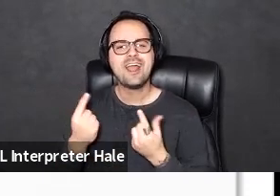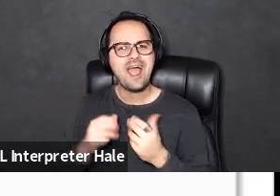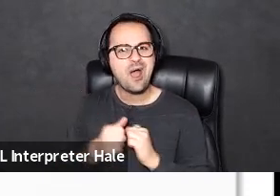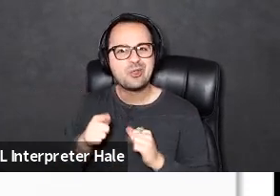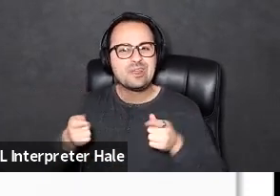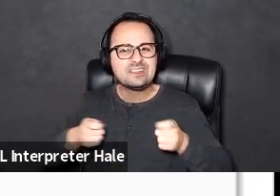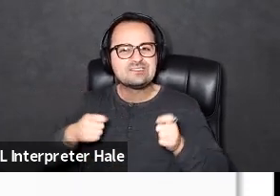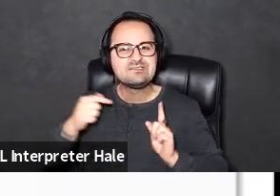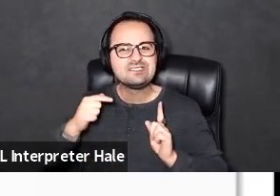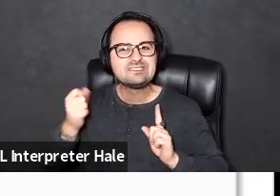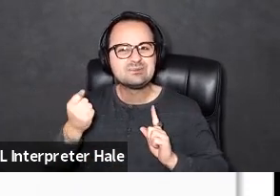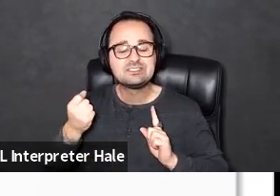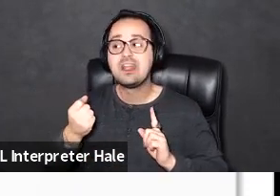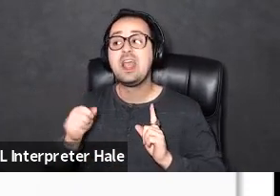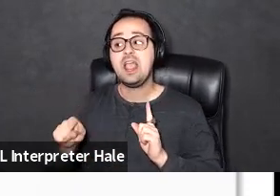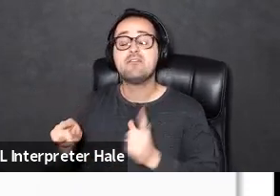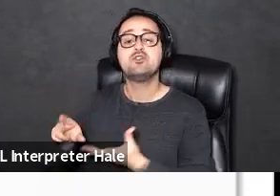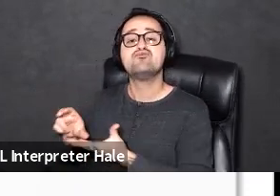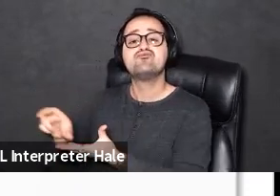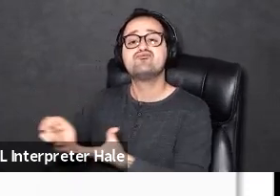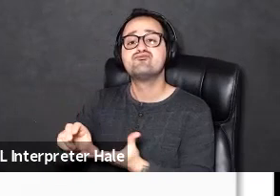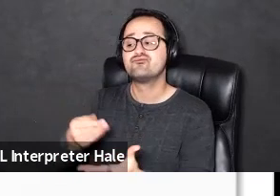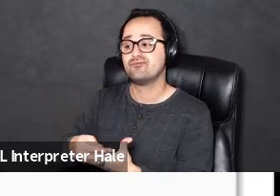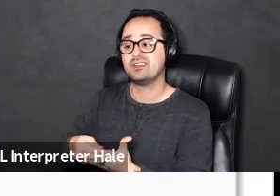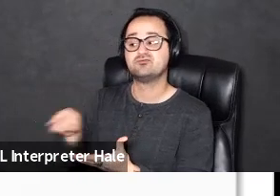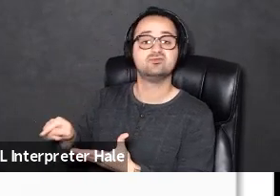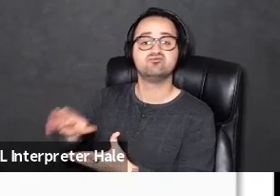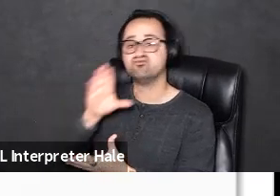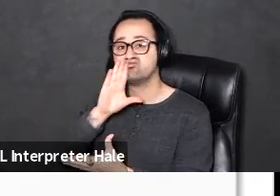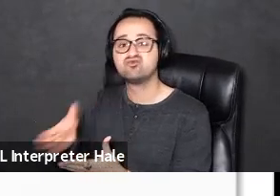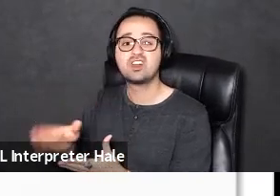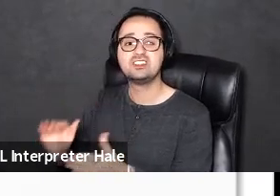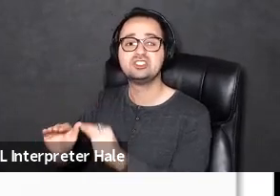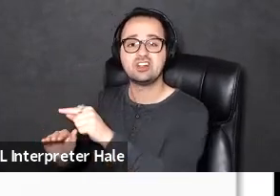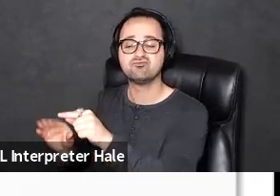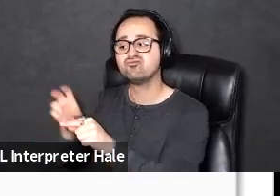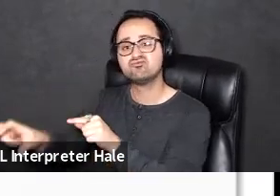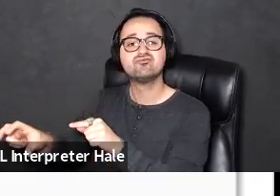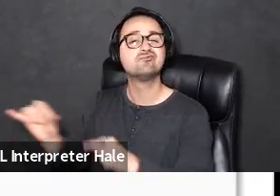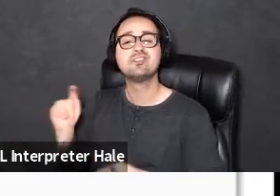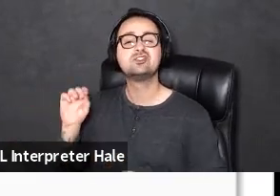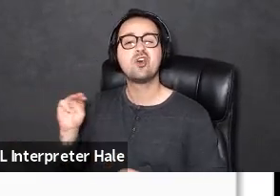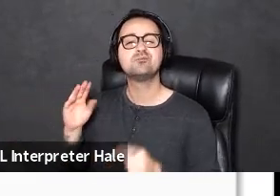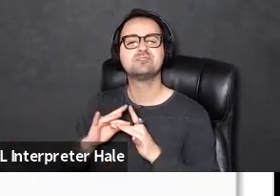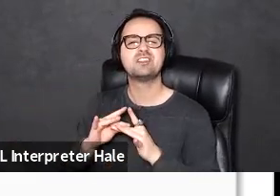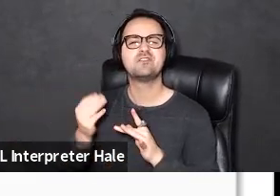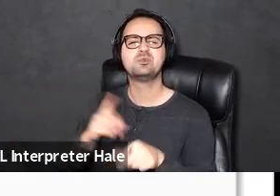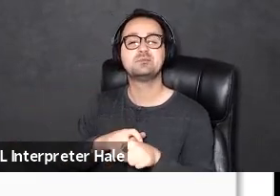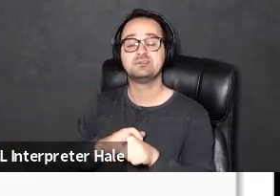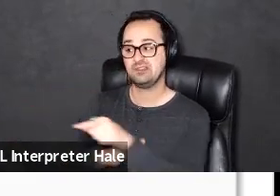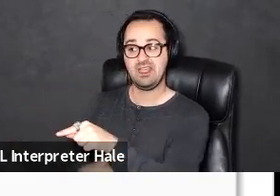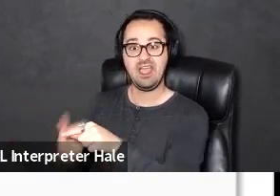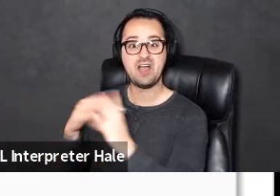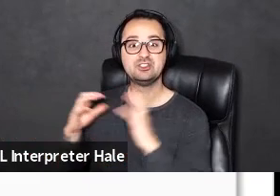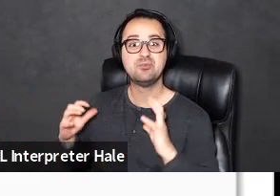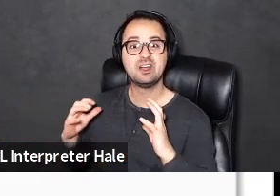it? So if you distribute the assets directly to your special needs child, it's going to be like Tom said previously a few times. If they have too many